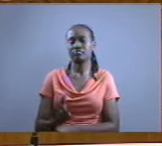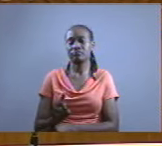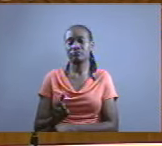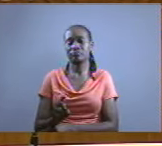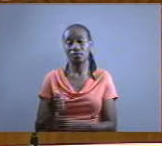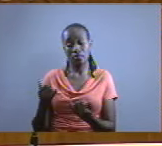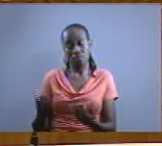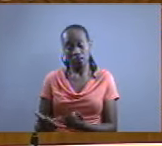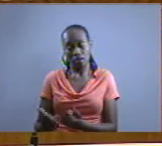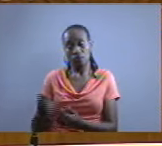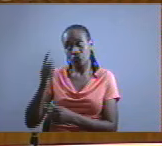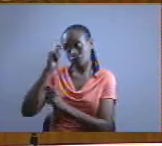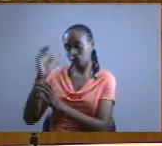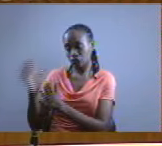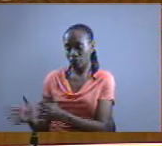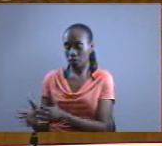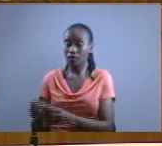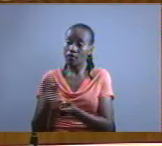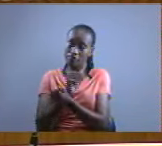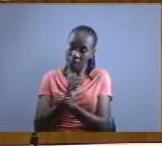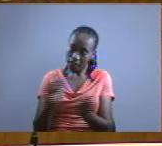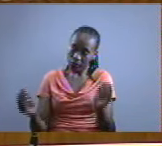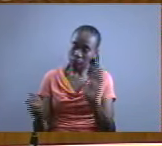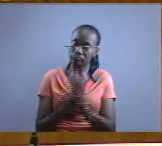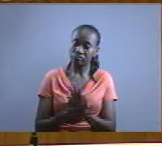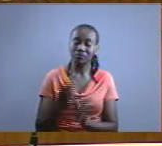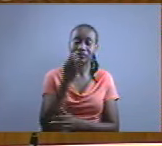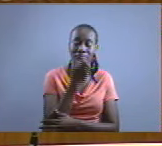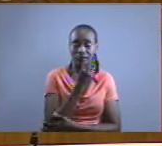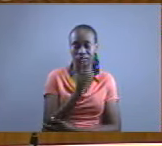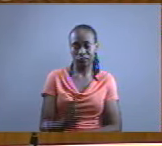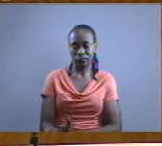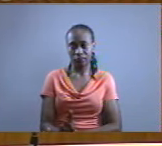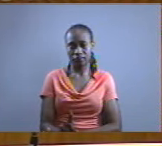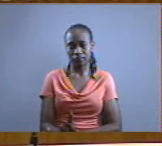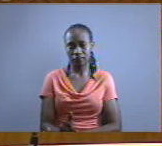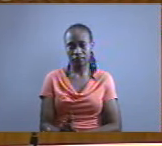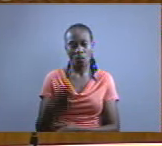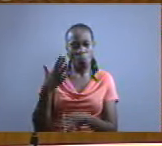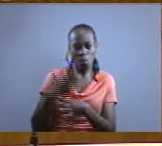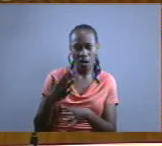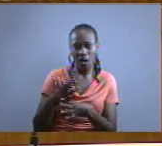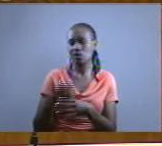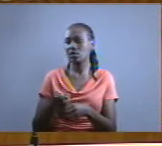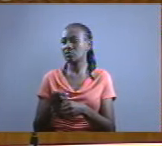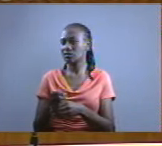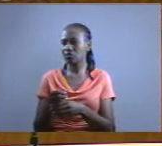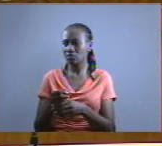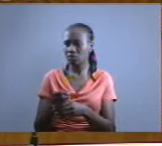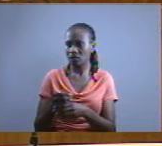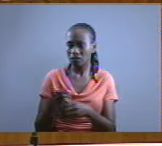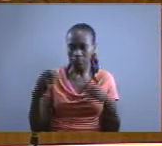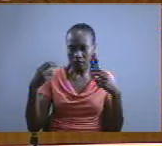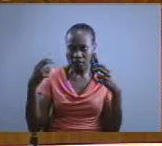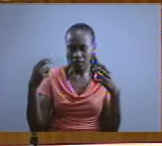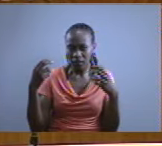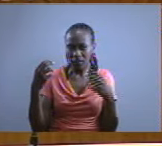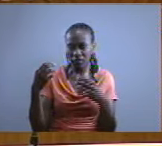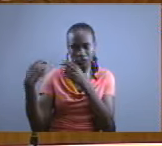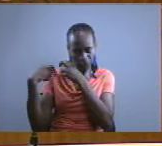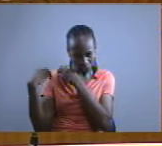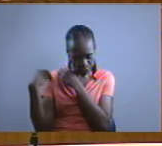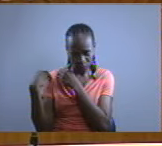Chair, the Freedom Charter further says there shall be work and security, and this clause continues to emphasize that men